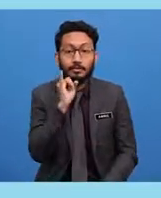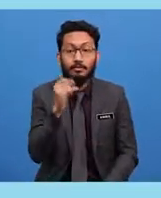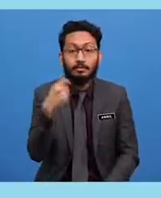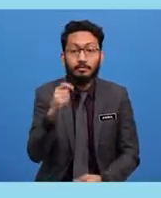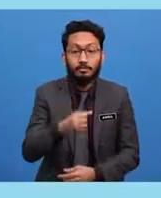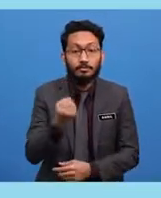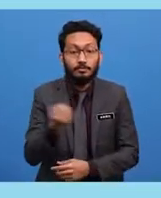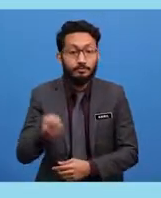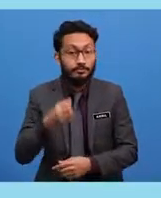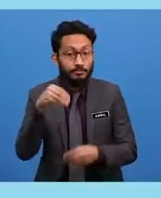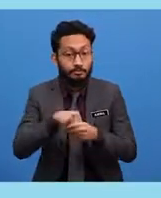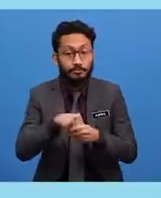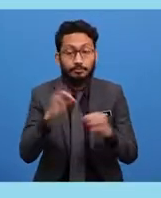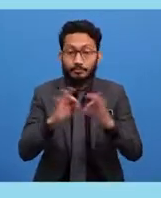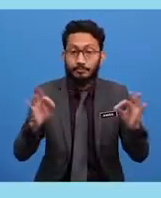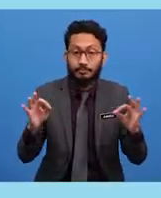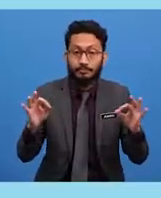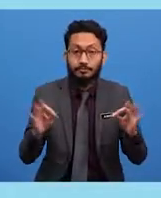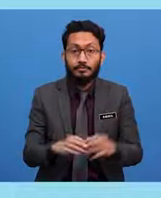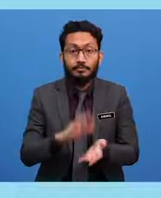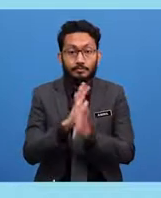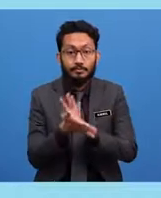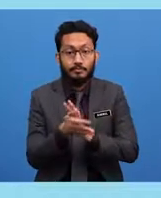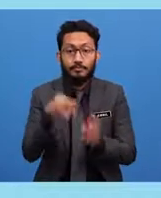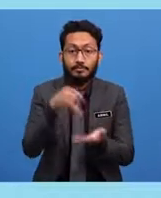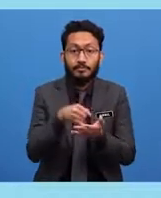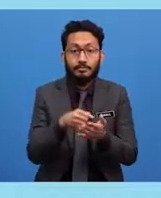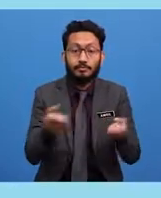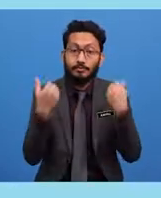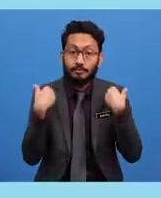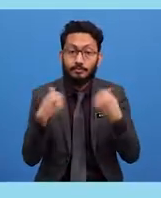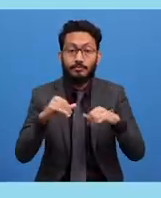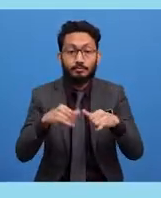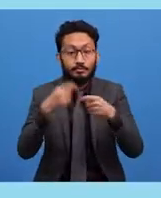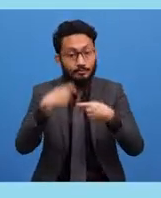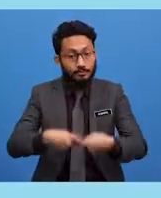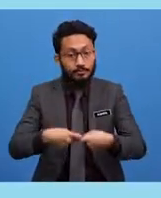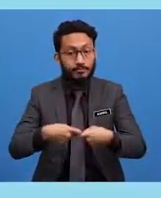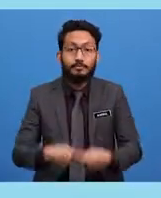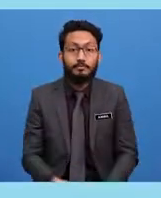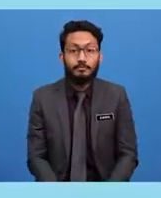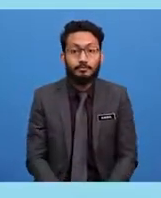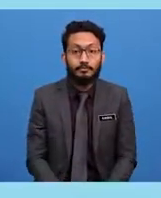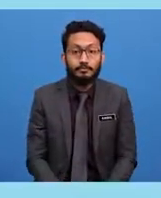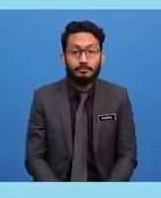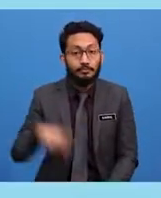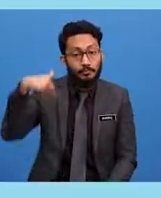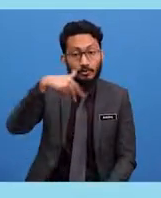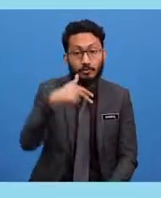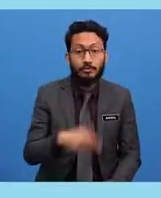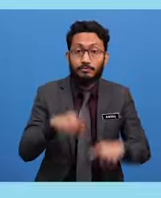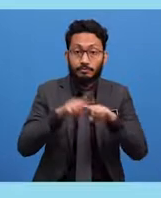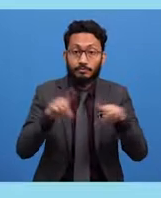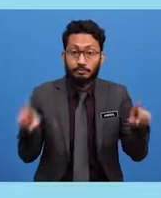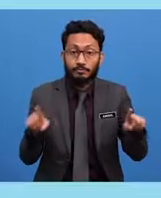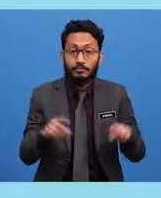in the sentence. Hence, it has to remain unchanged. Walk, however, is